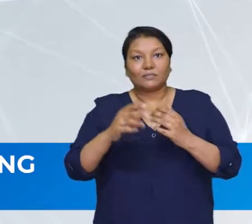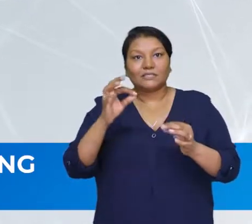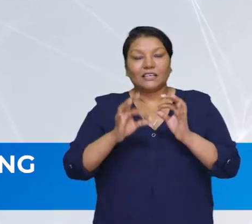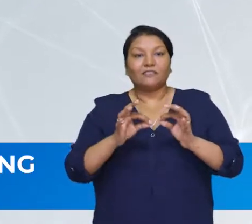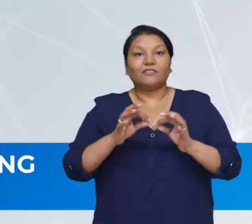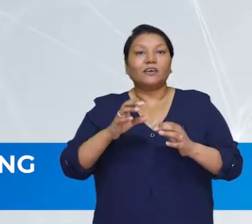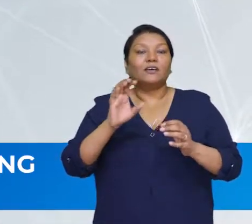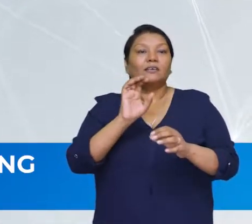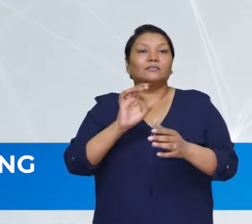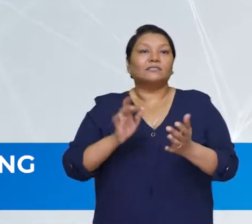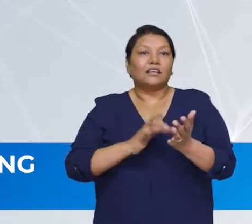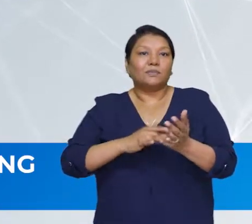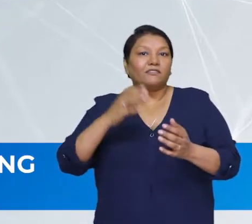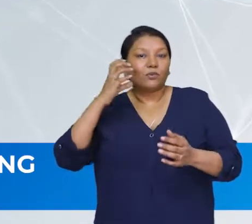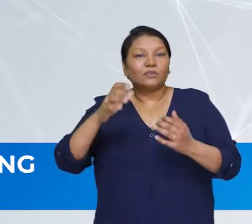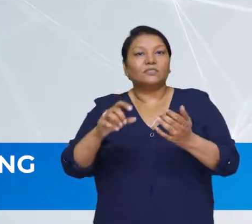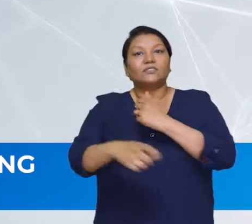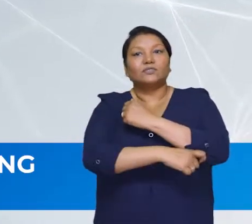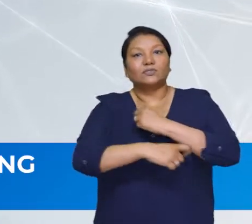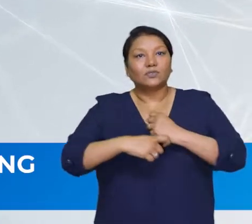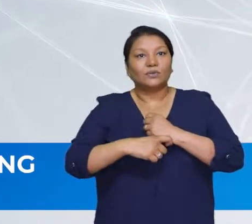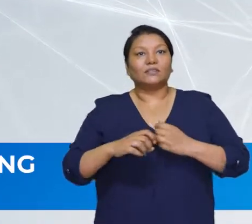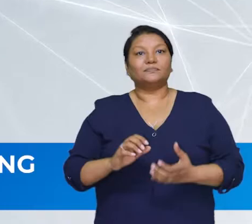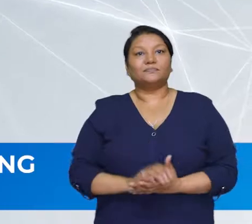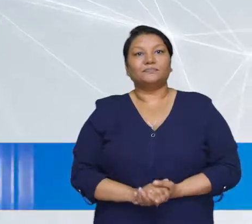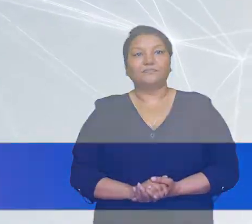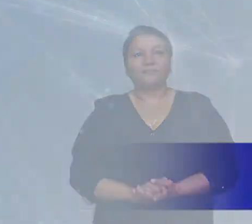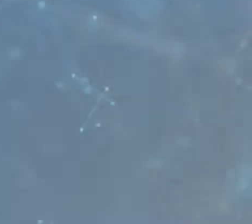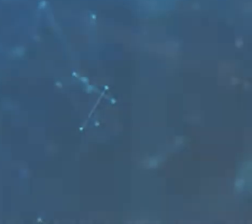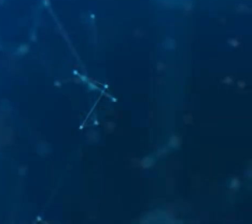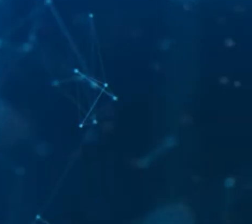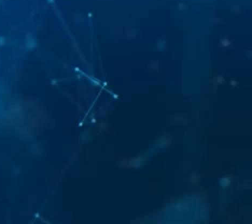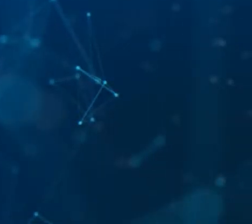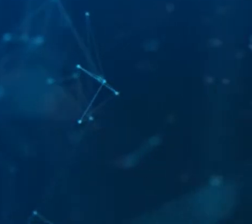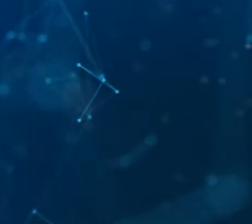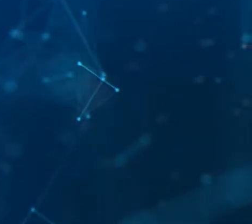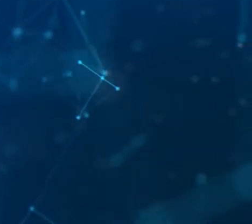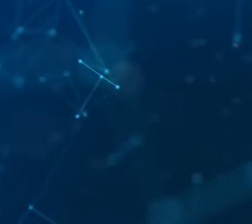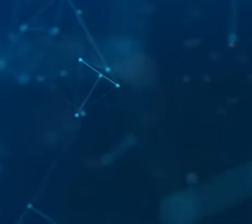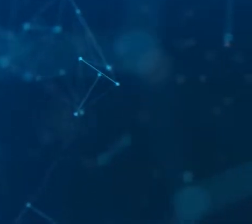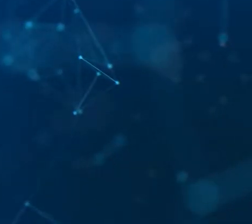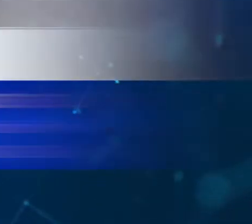install additional software to help with tracking your device if in case it's stolen.